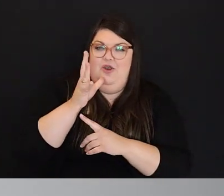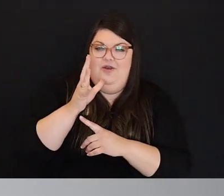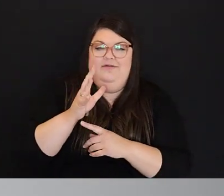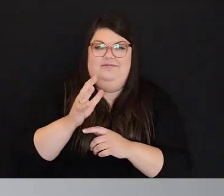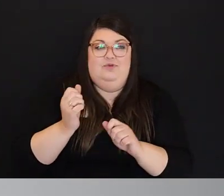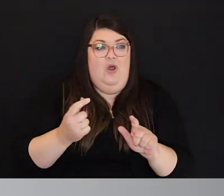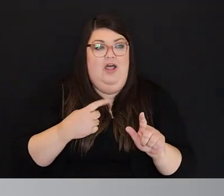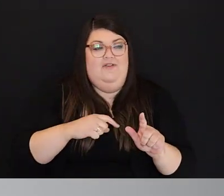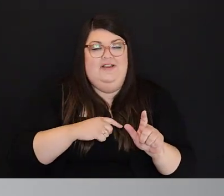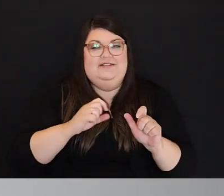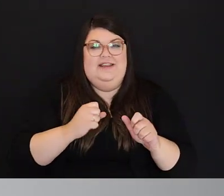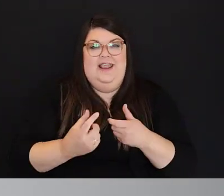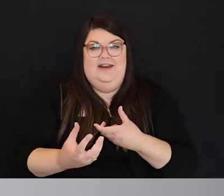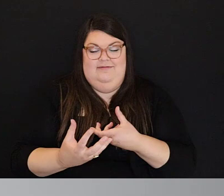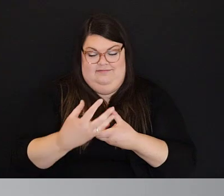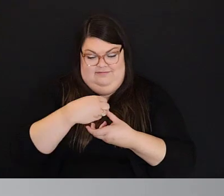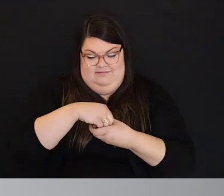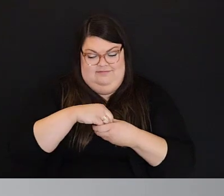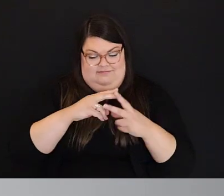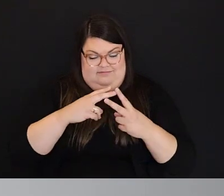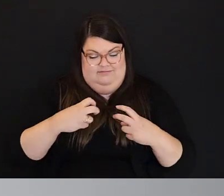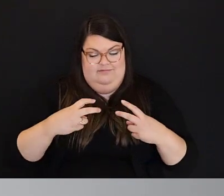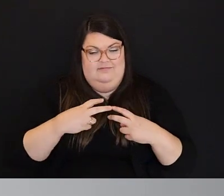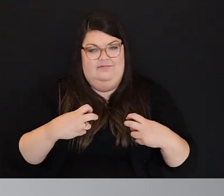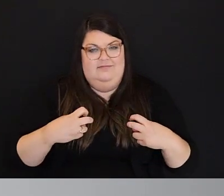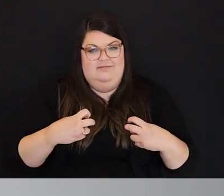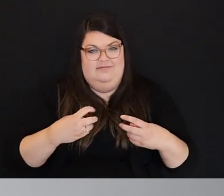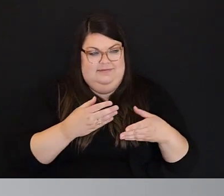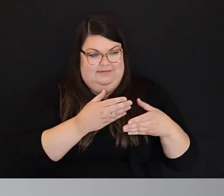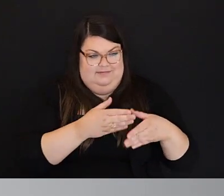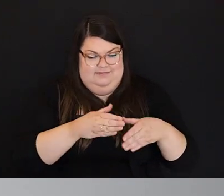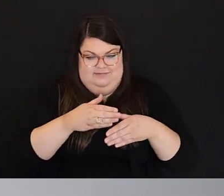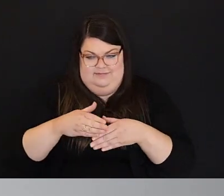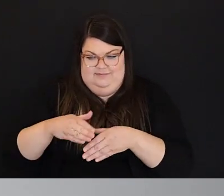all sort of like go into ourselves and